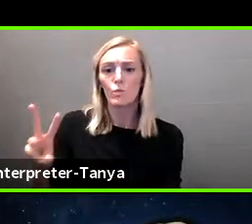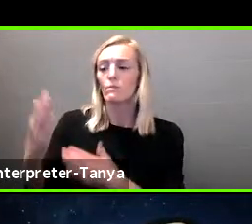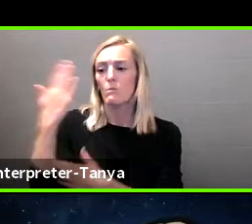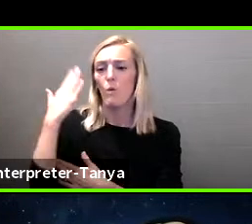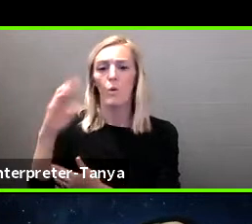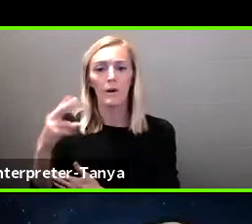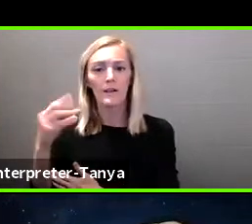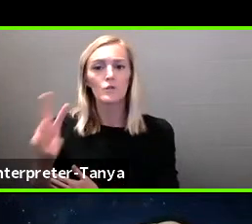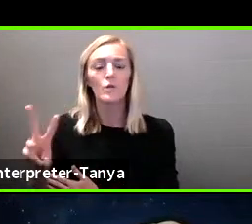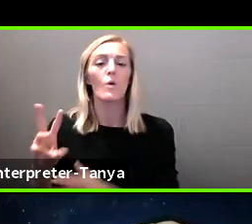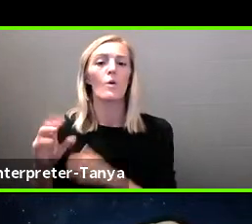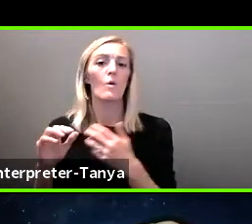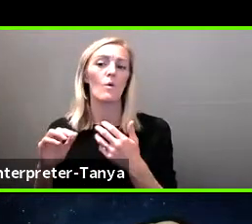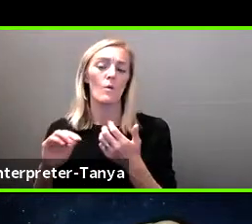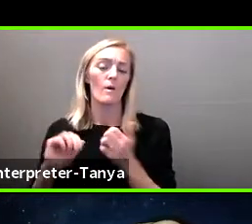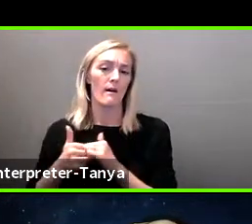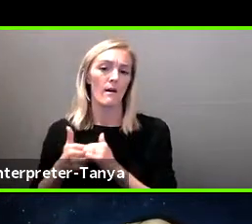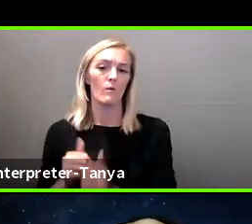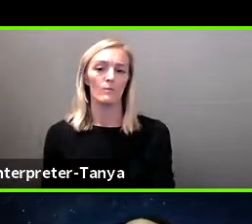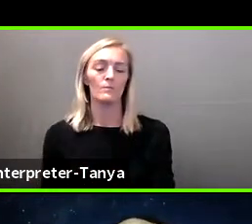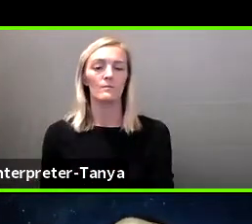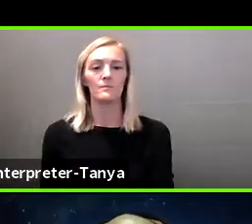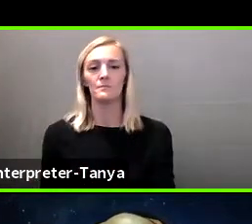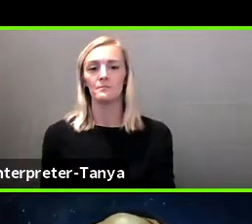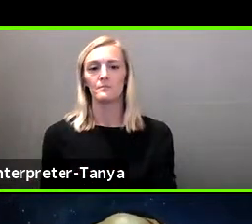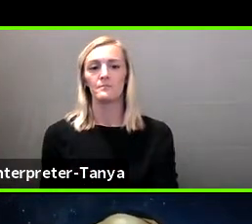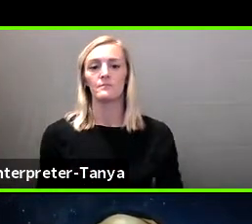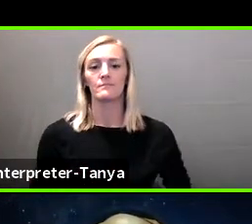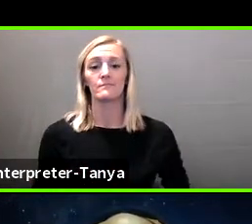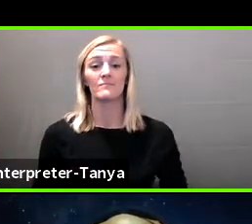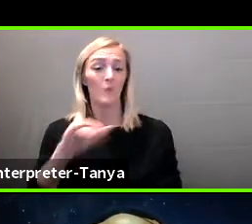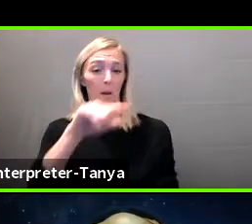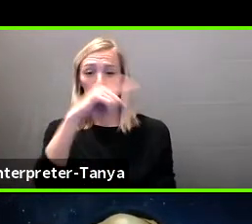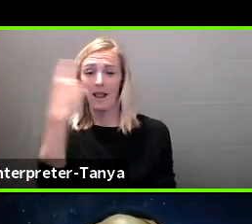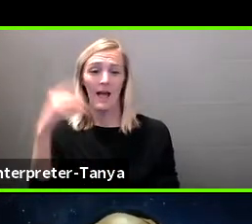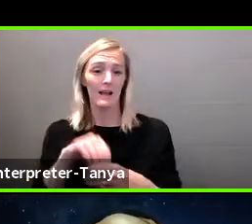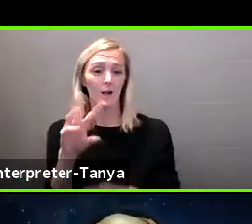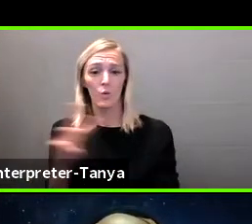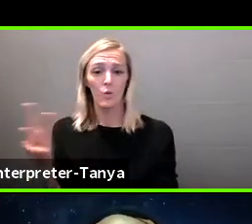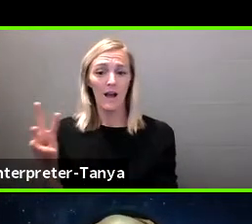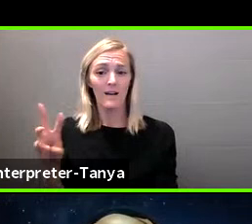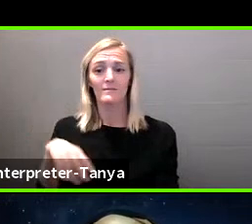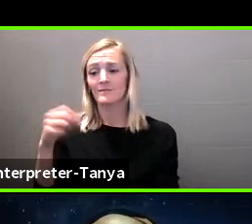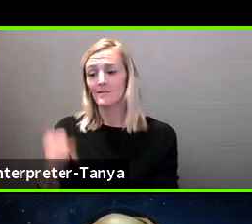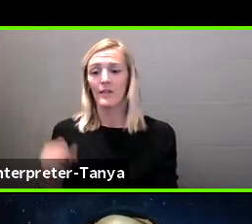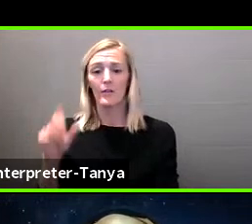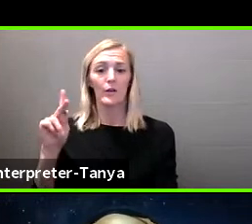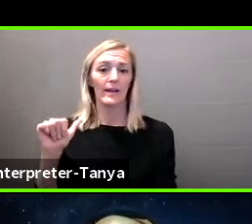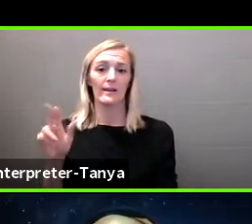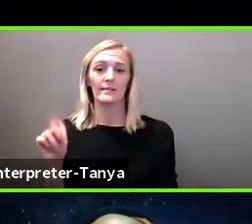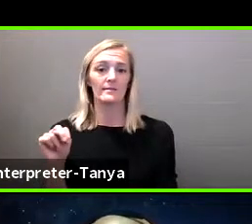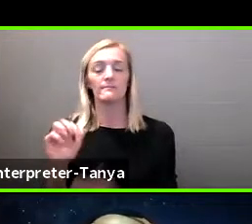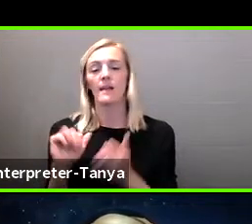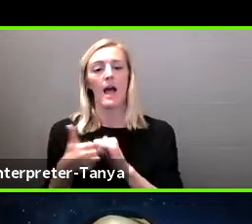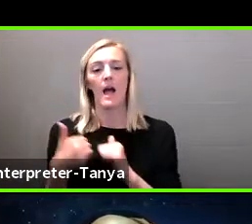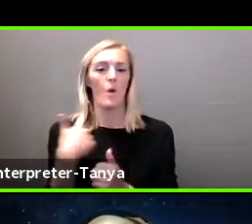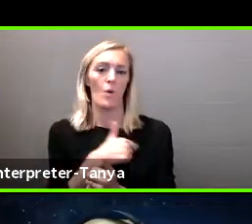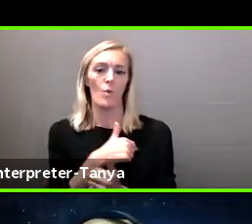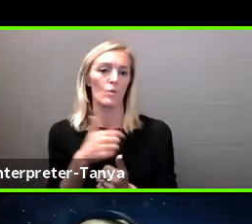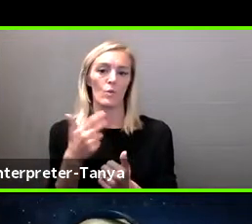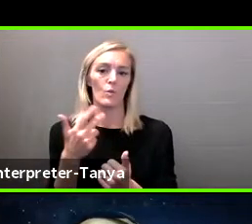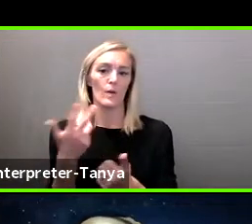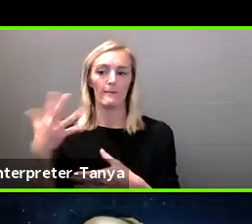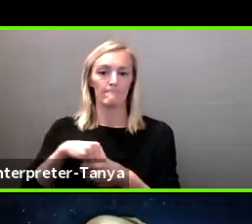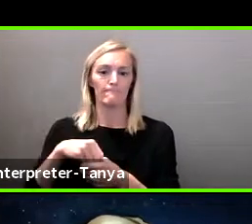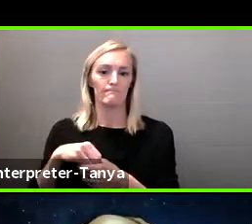out and do that? And then we're talking, there's also Blacks in Western Kansas and Southern Kansas, so how do we do that? How